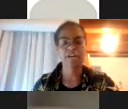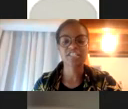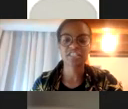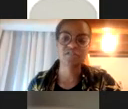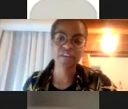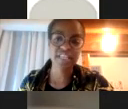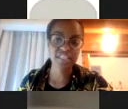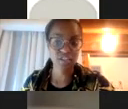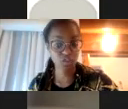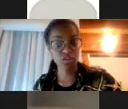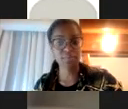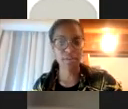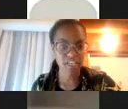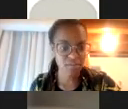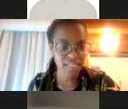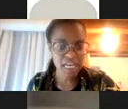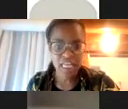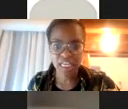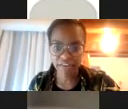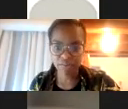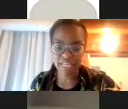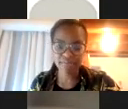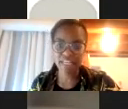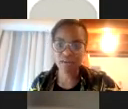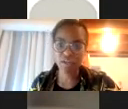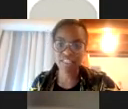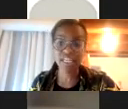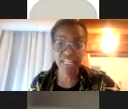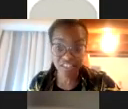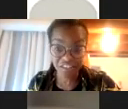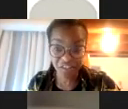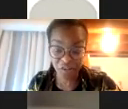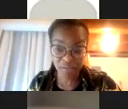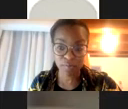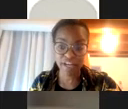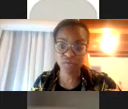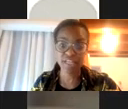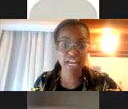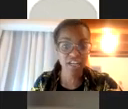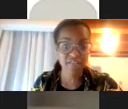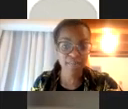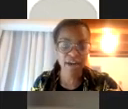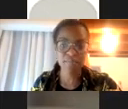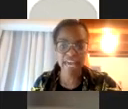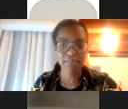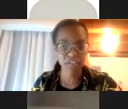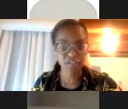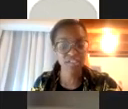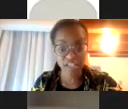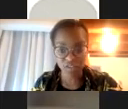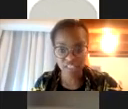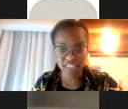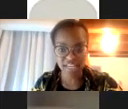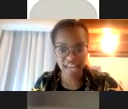support this project of surveillance and control and punishment, the government and media worked in concert to create and perpetuate narratives about Black